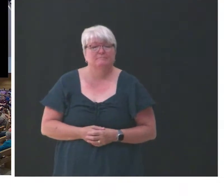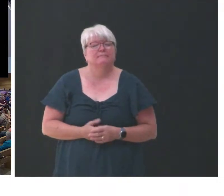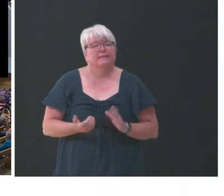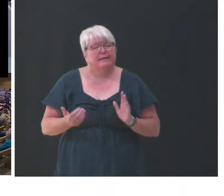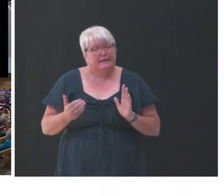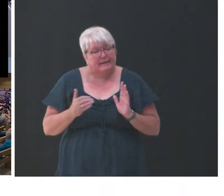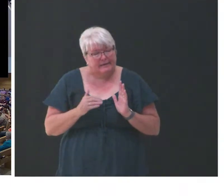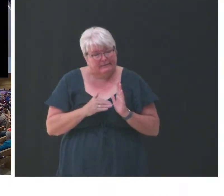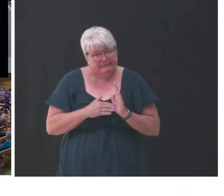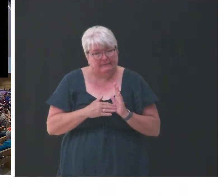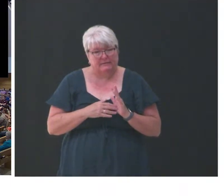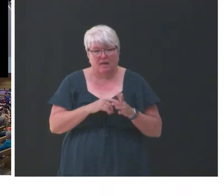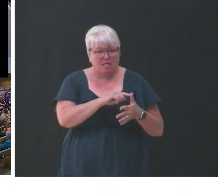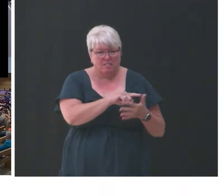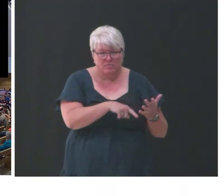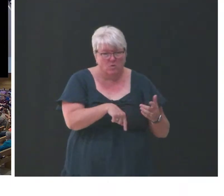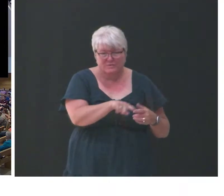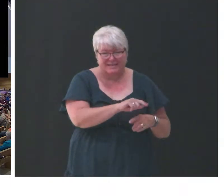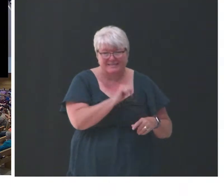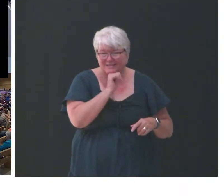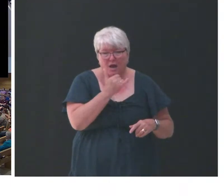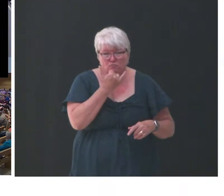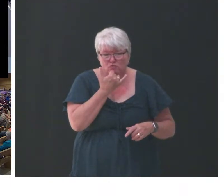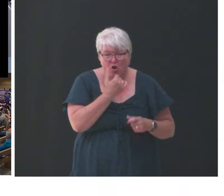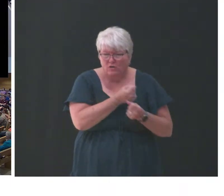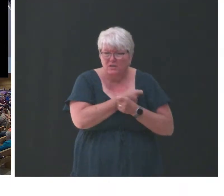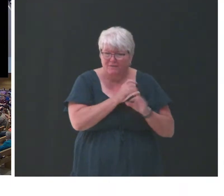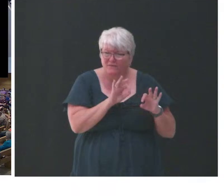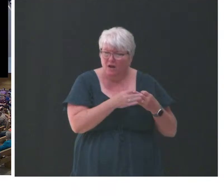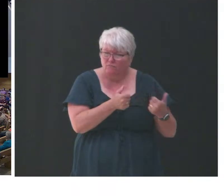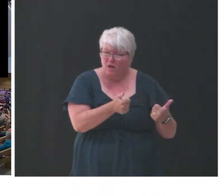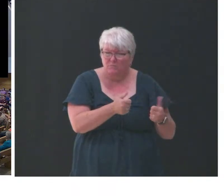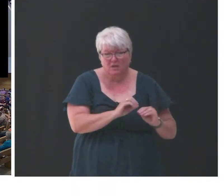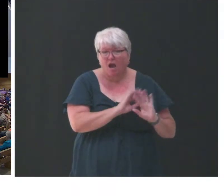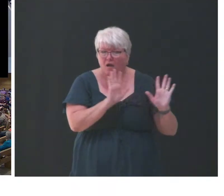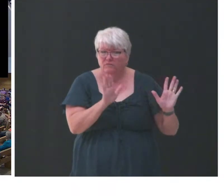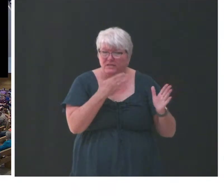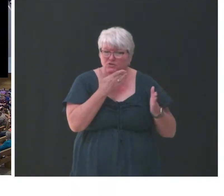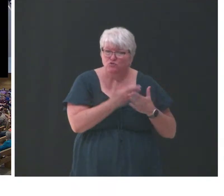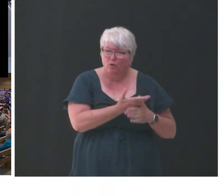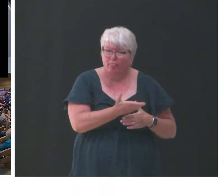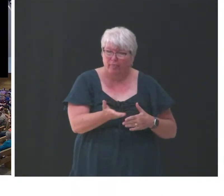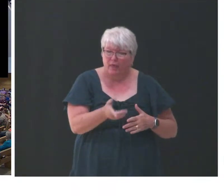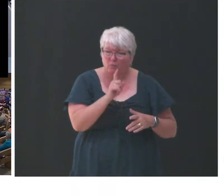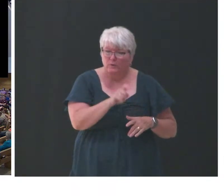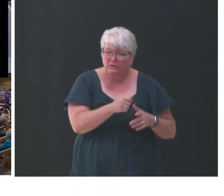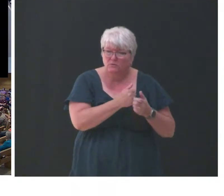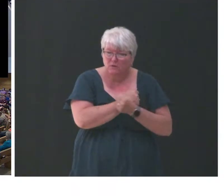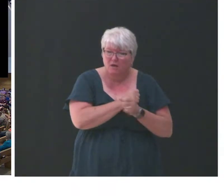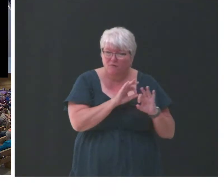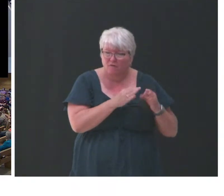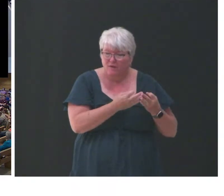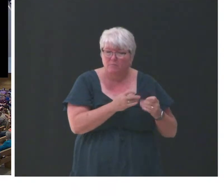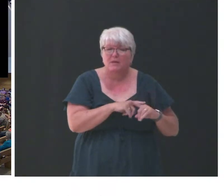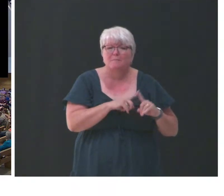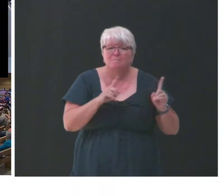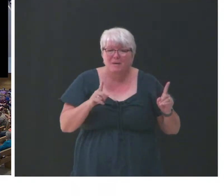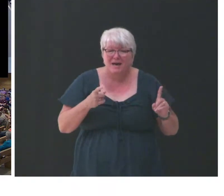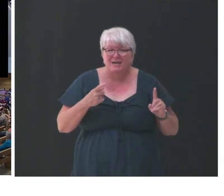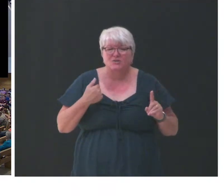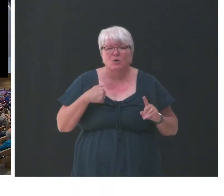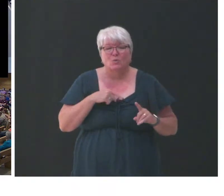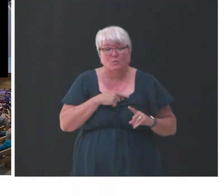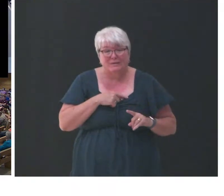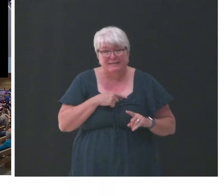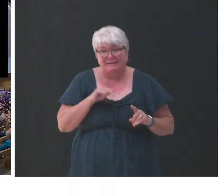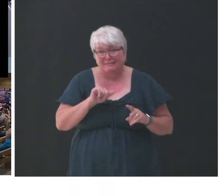Again, those things aren't wrong. Loving our family, obviously, that's a good thing. We need to do that. But we can, like anything